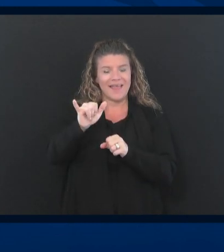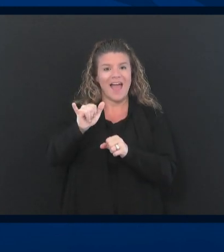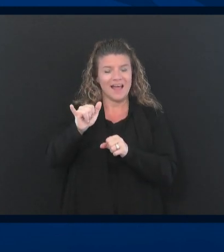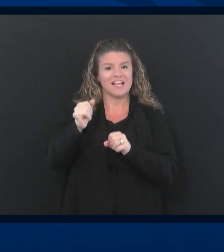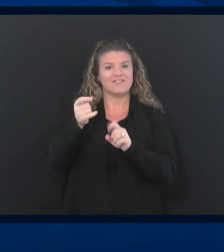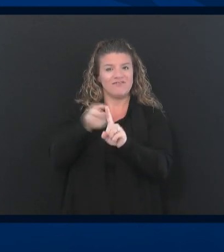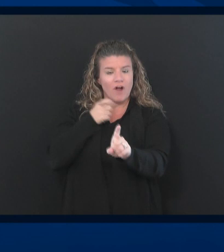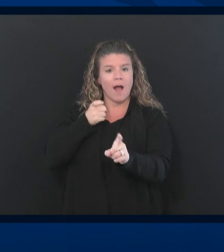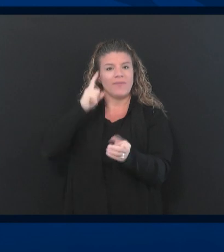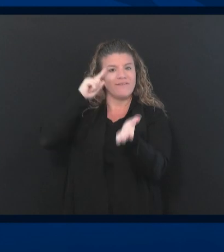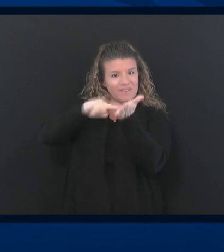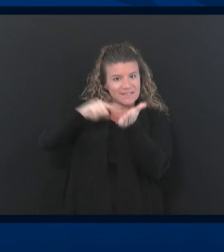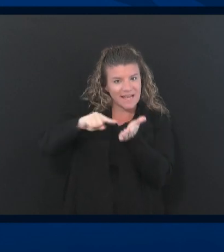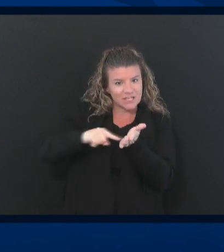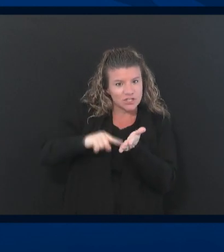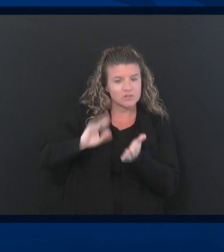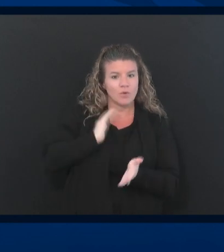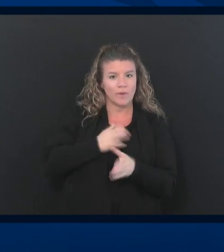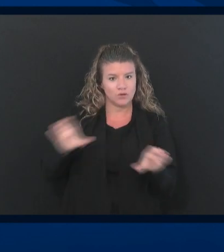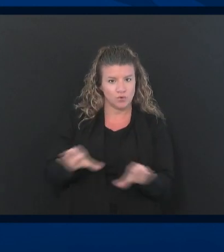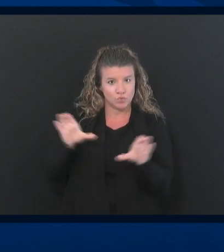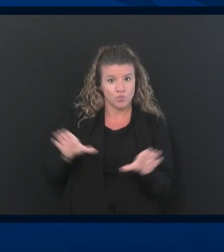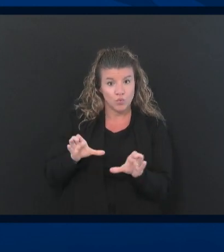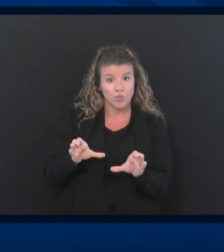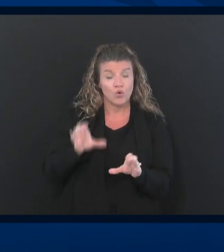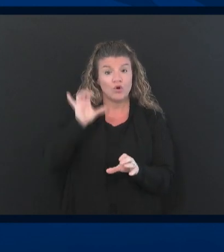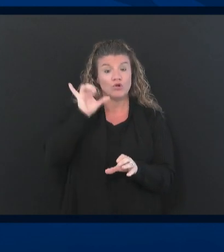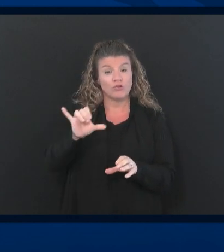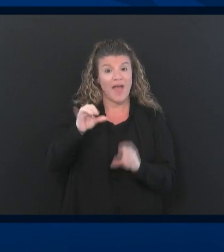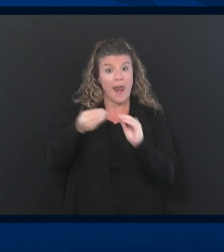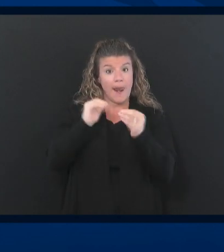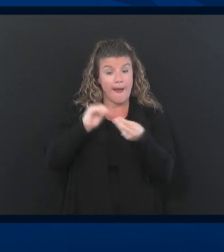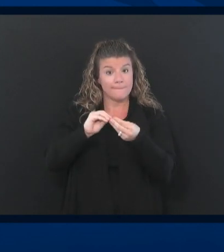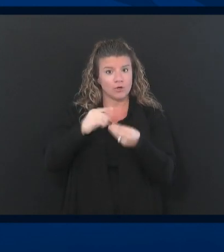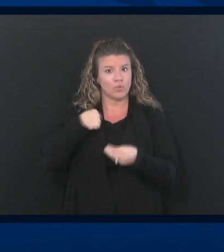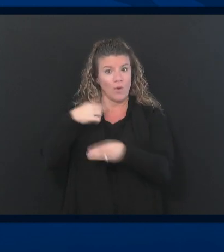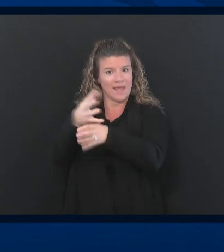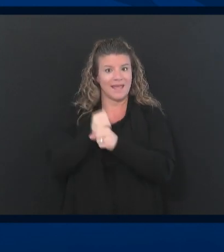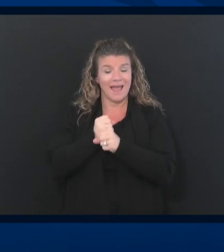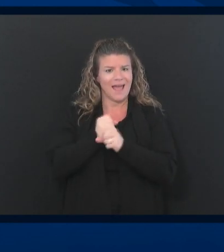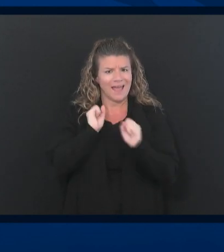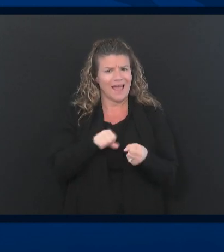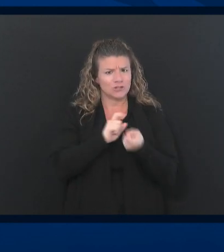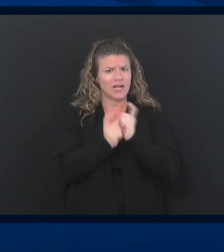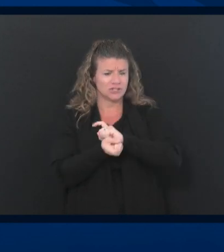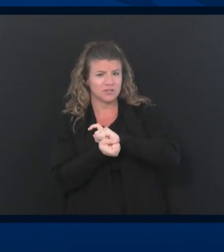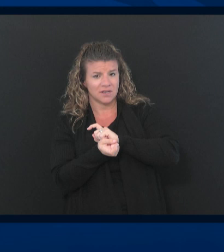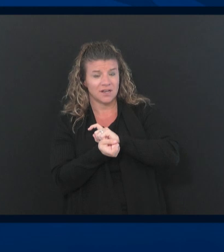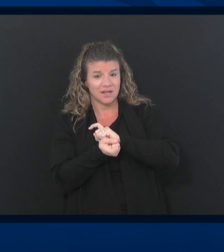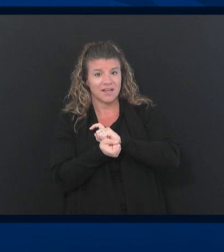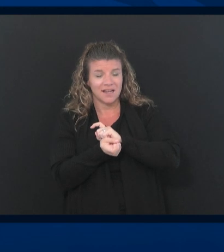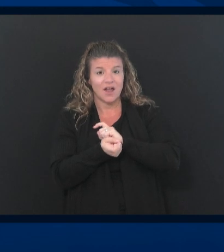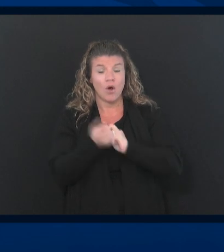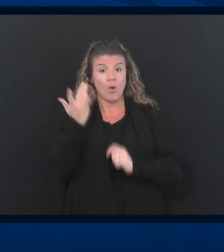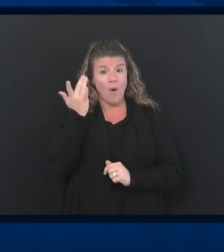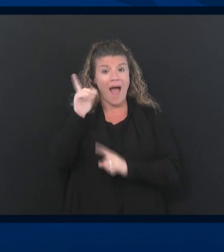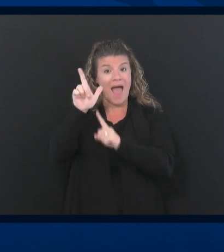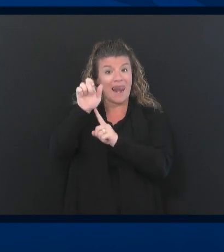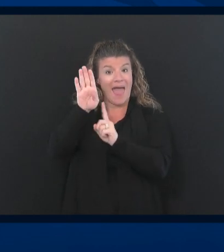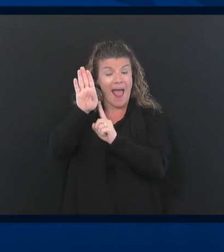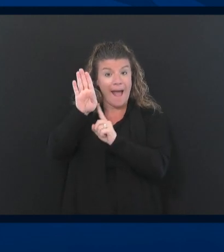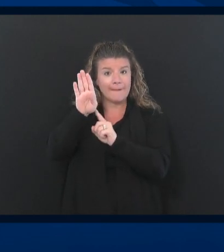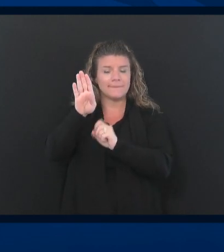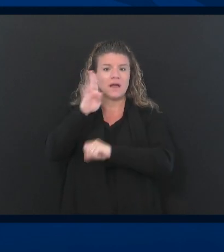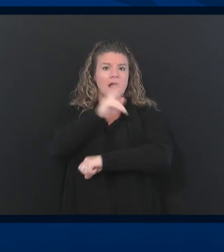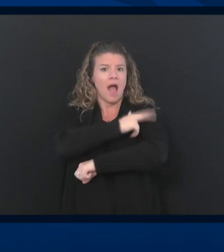see that the data that comes in shifts slightly. For example, laboratories may come in, or a hospital